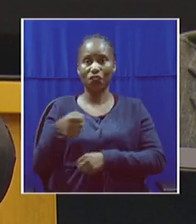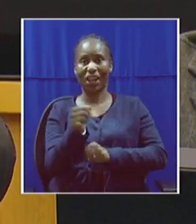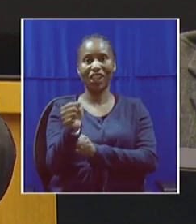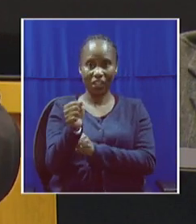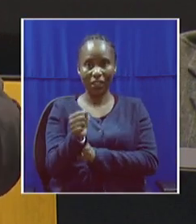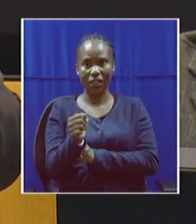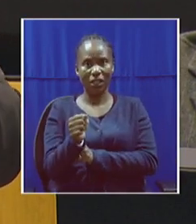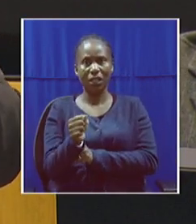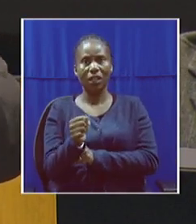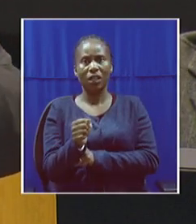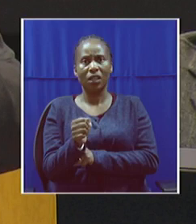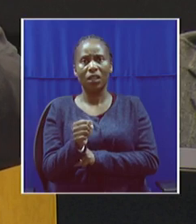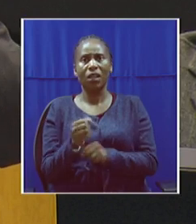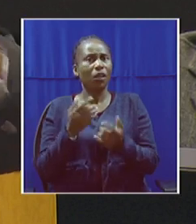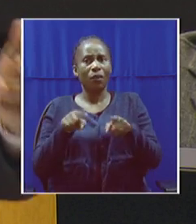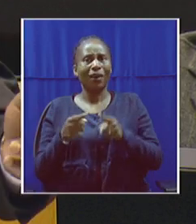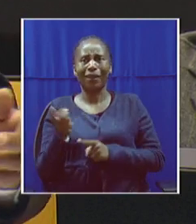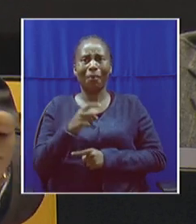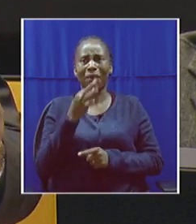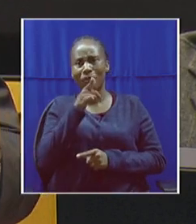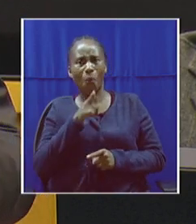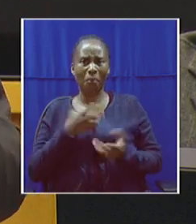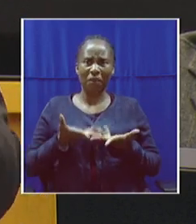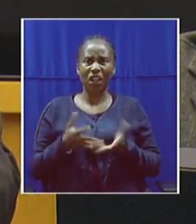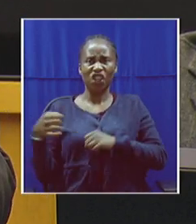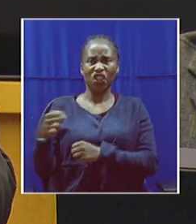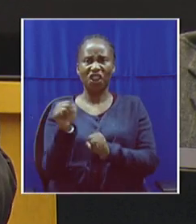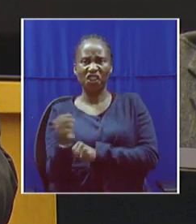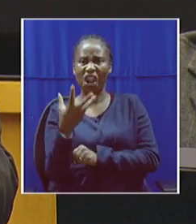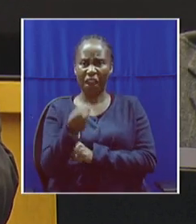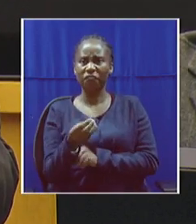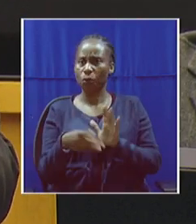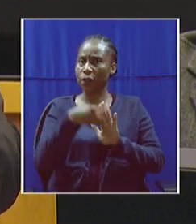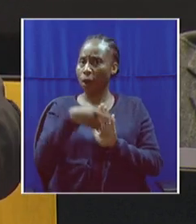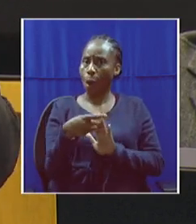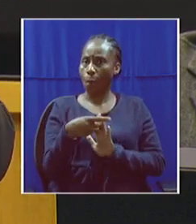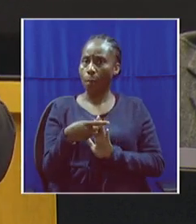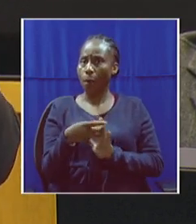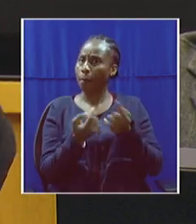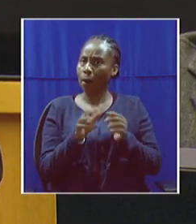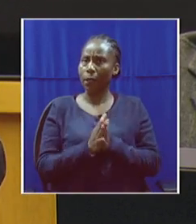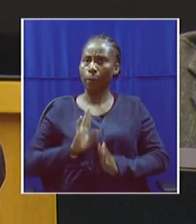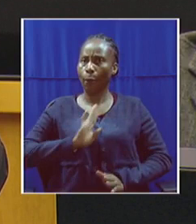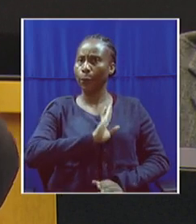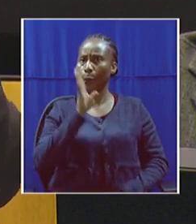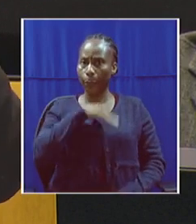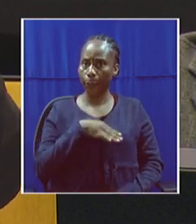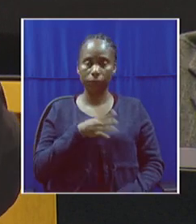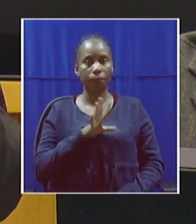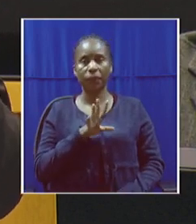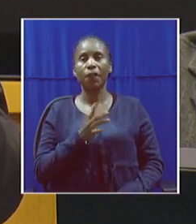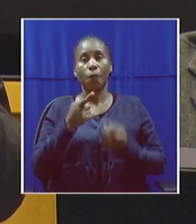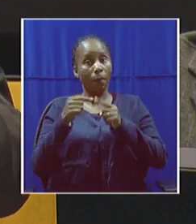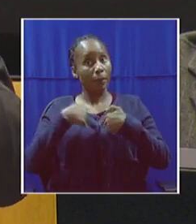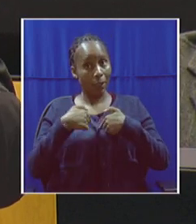to come and say I'm having a a strategy that is developed by half a board is a is to me